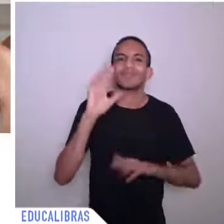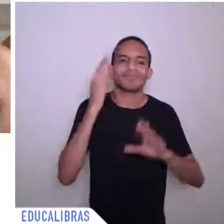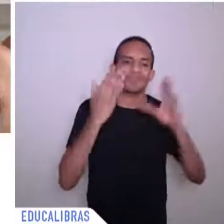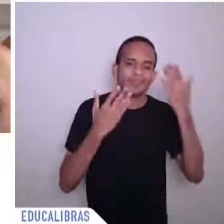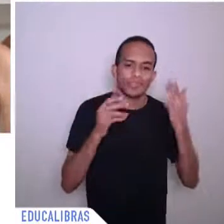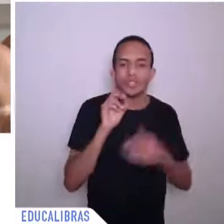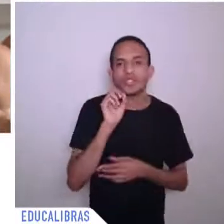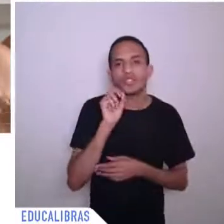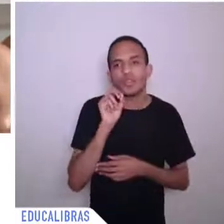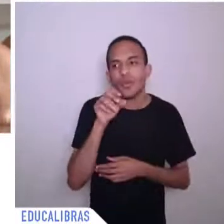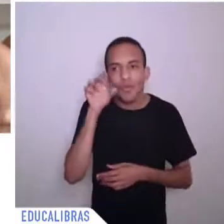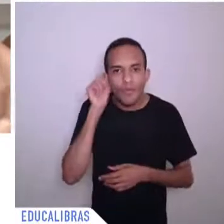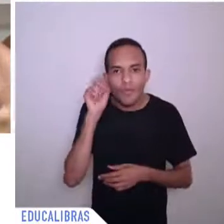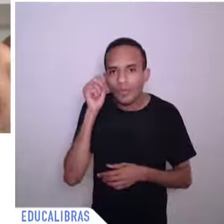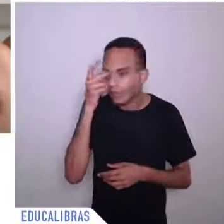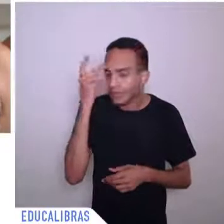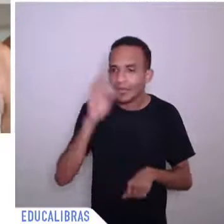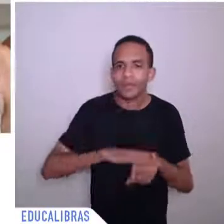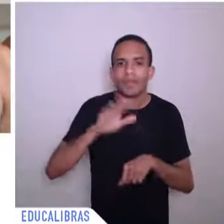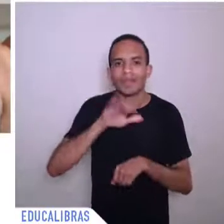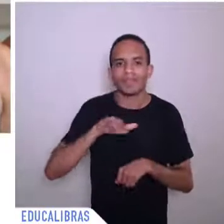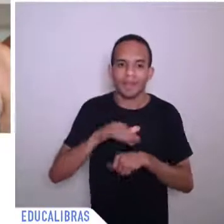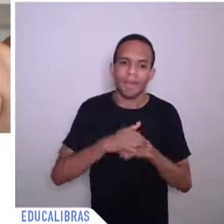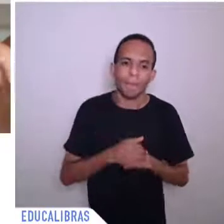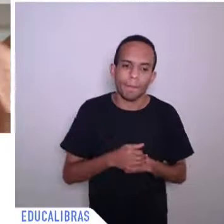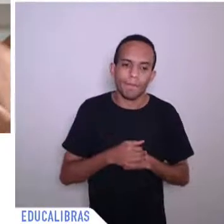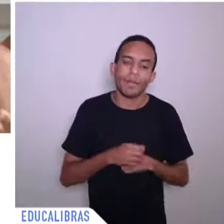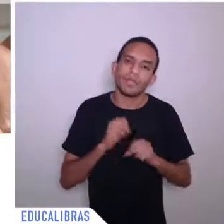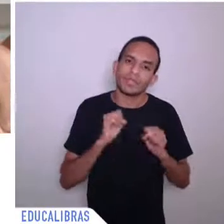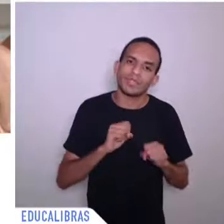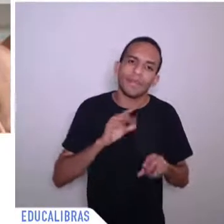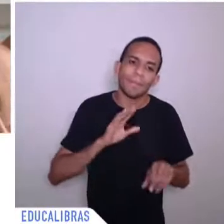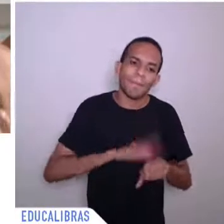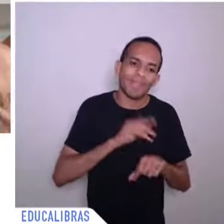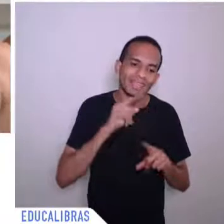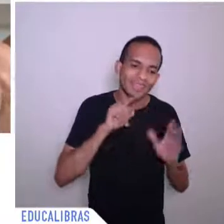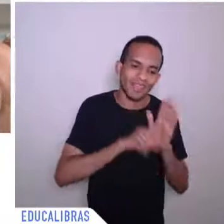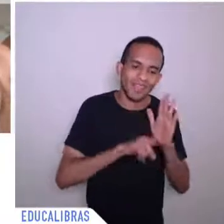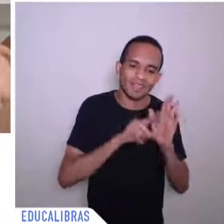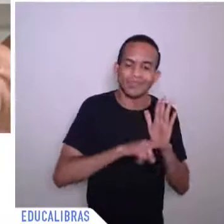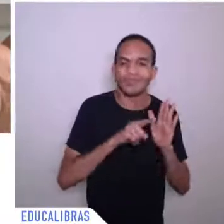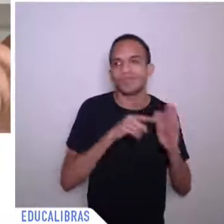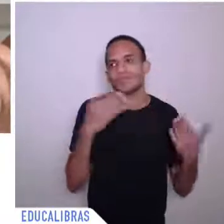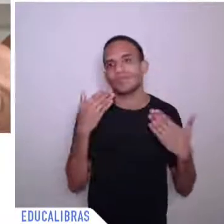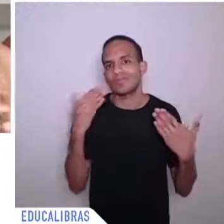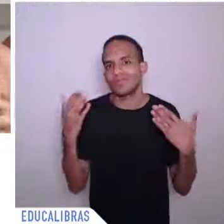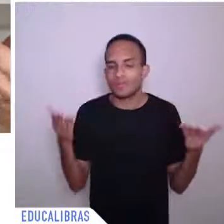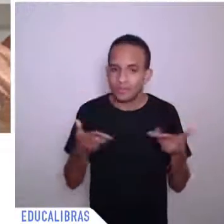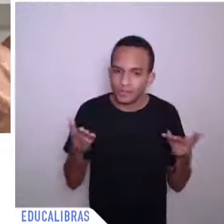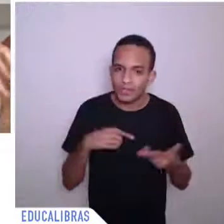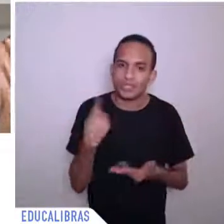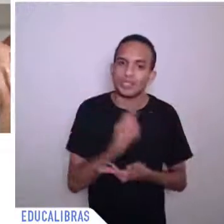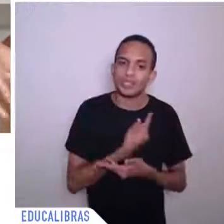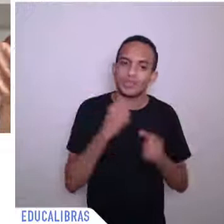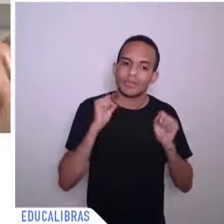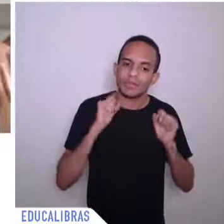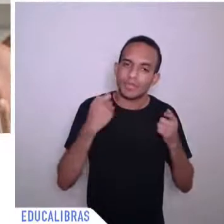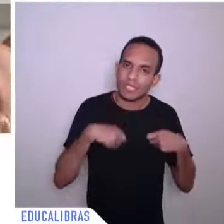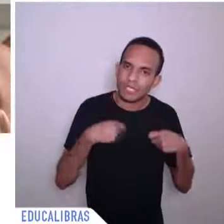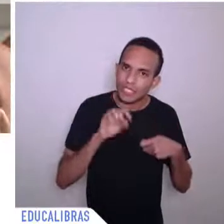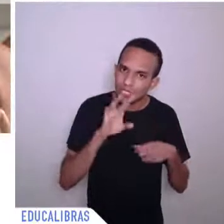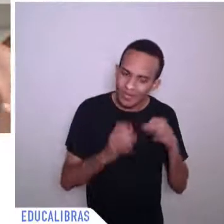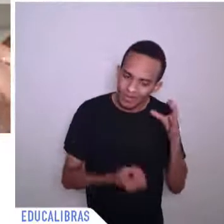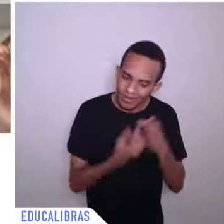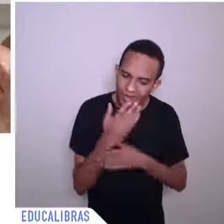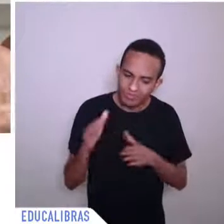can mention several cases that listening to people, uh, opening for discussion sometimes